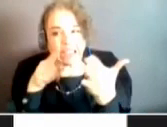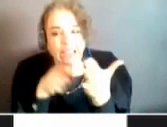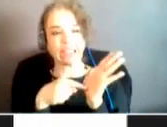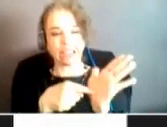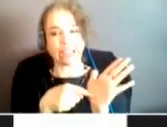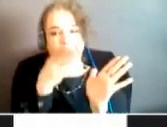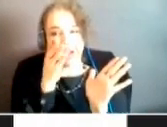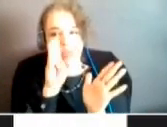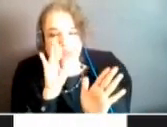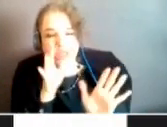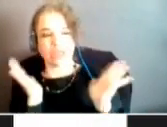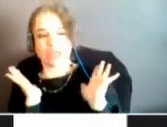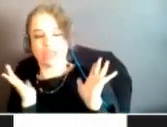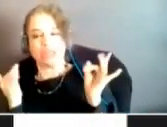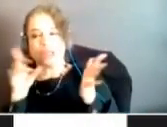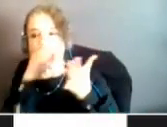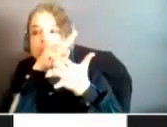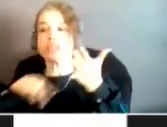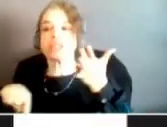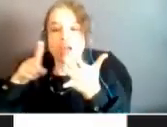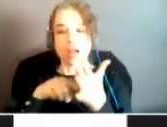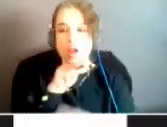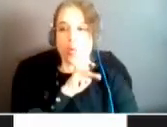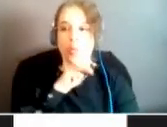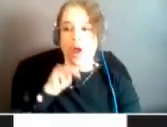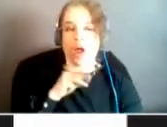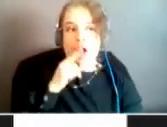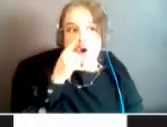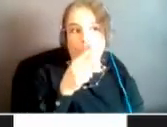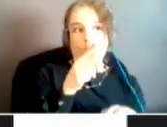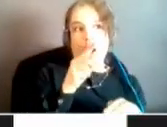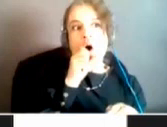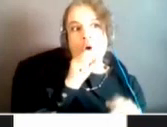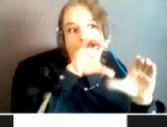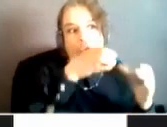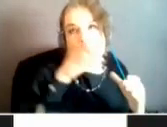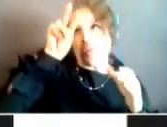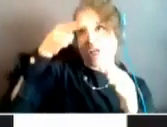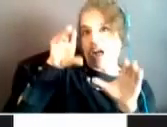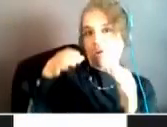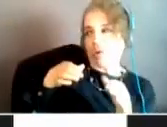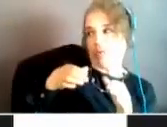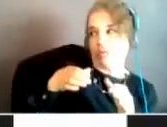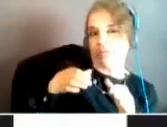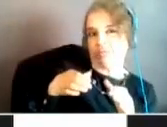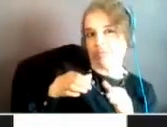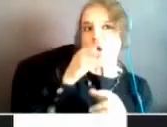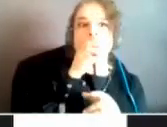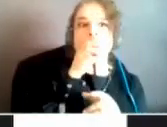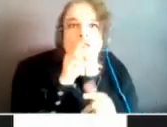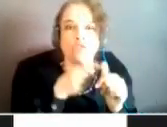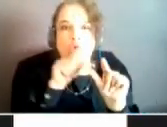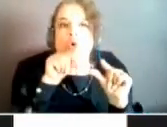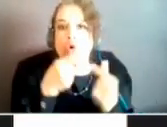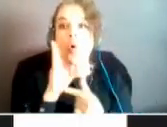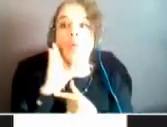represents bias and discrimination by members of one group against members of a second group, which the first group